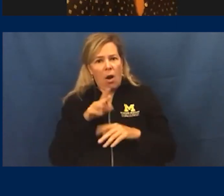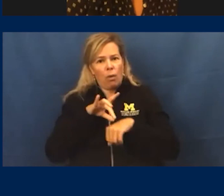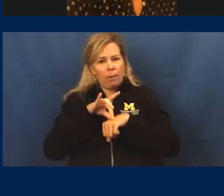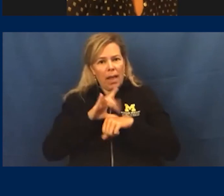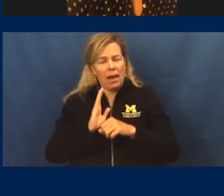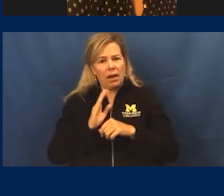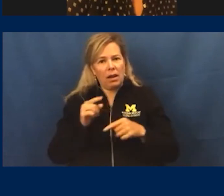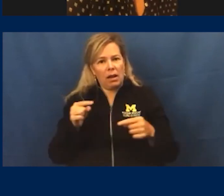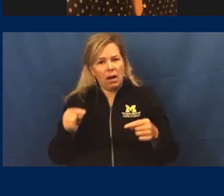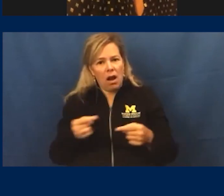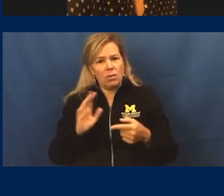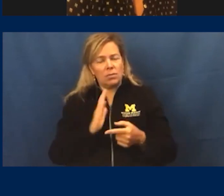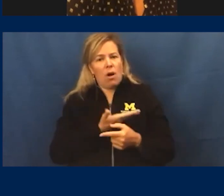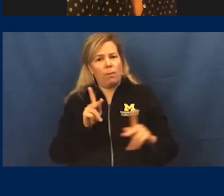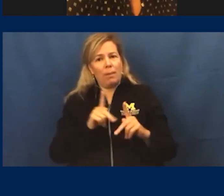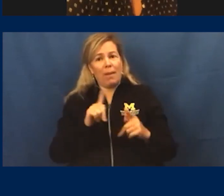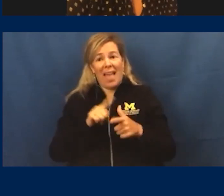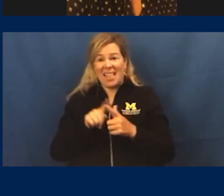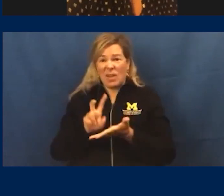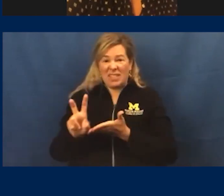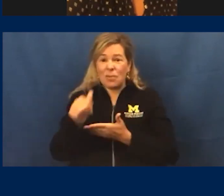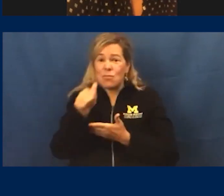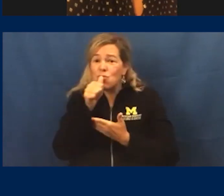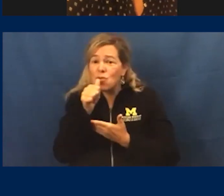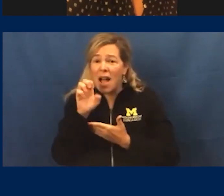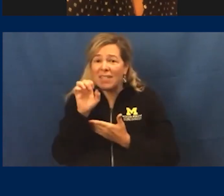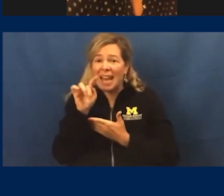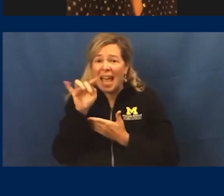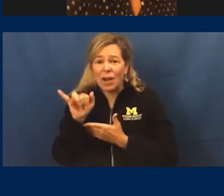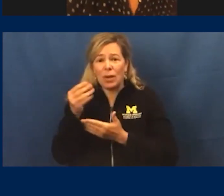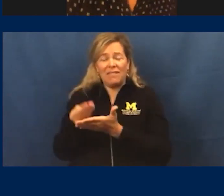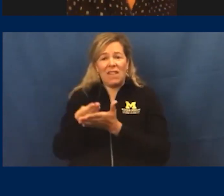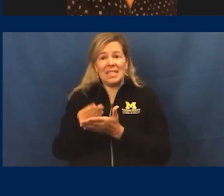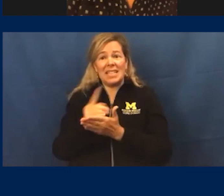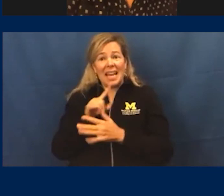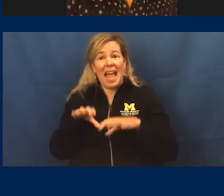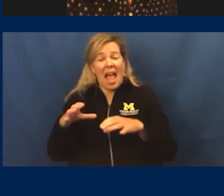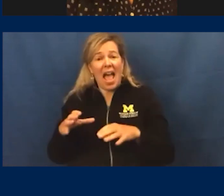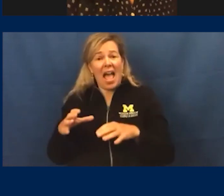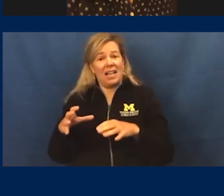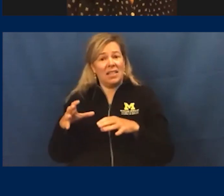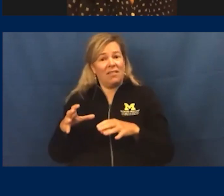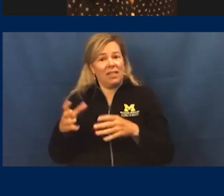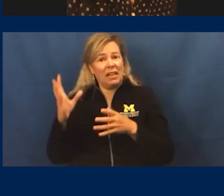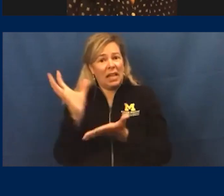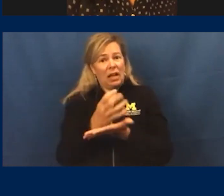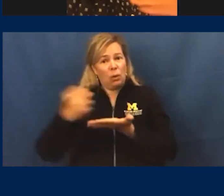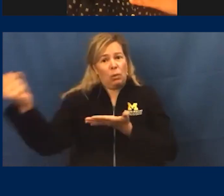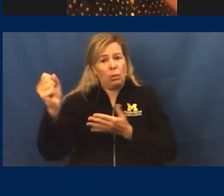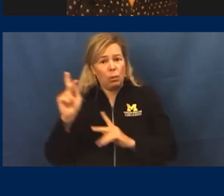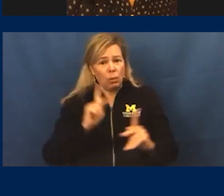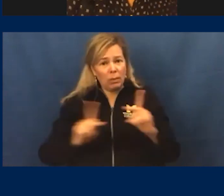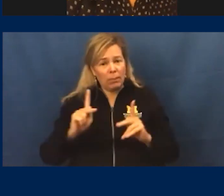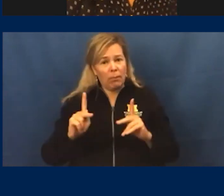invest in private equity funds that actively unhouse folks and add to rampant gentrification when